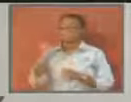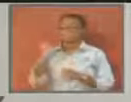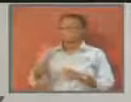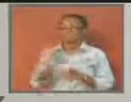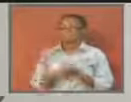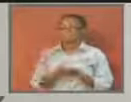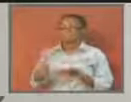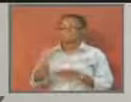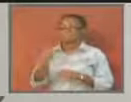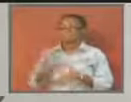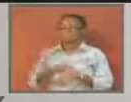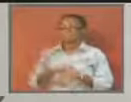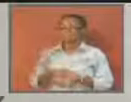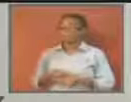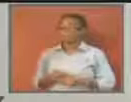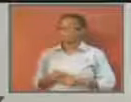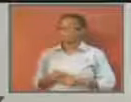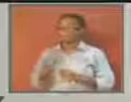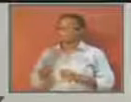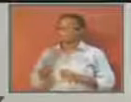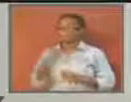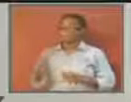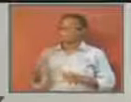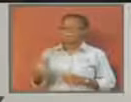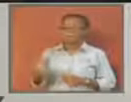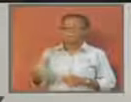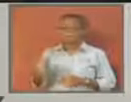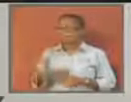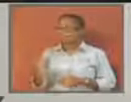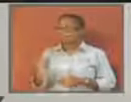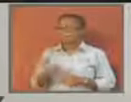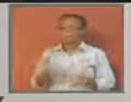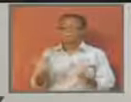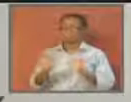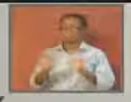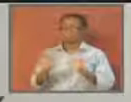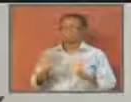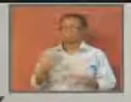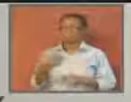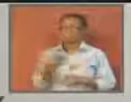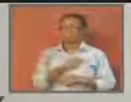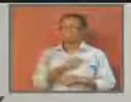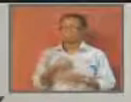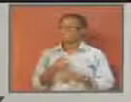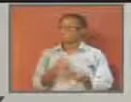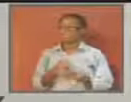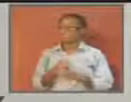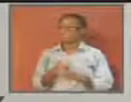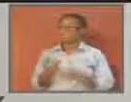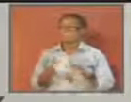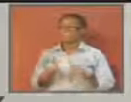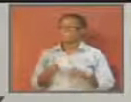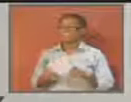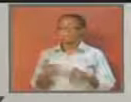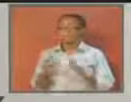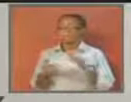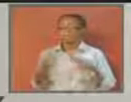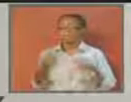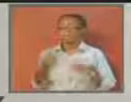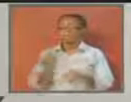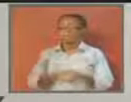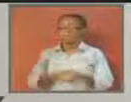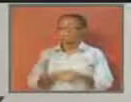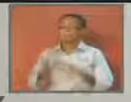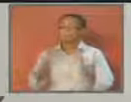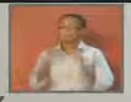I'm not certain where you're referring to with this case that you're talking about, but I know that someone turned up at one